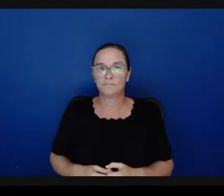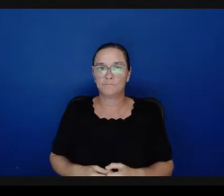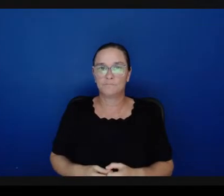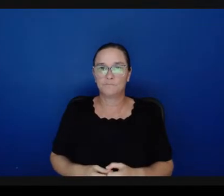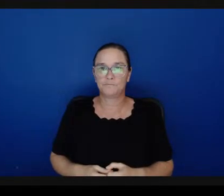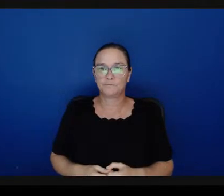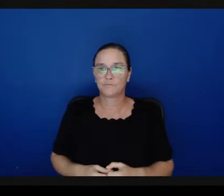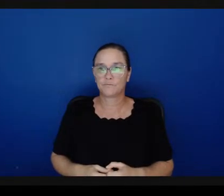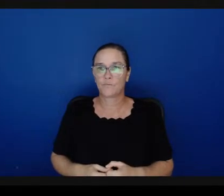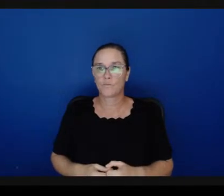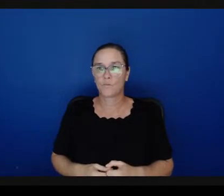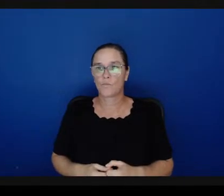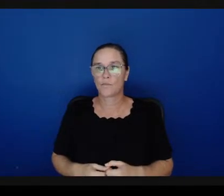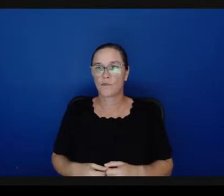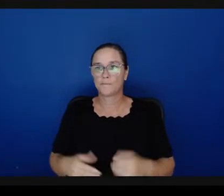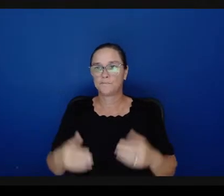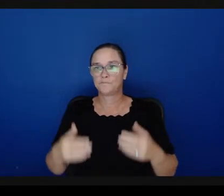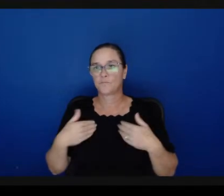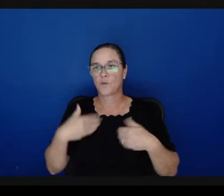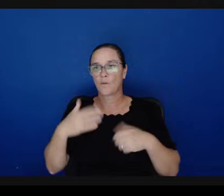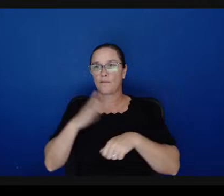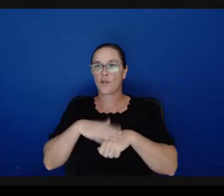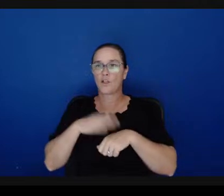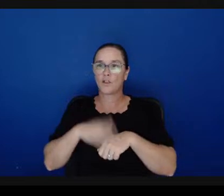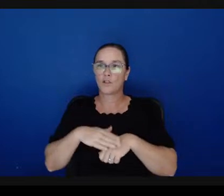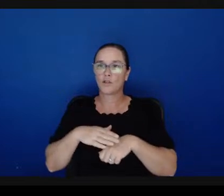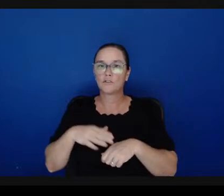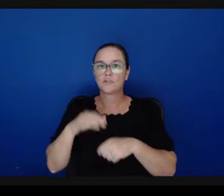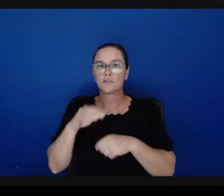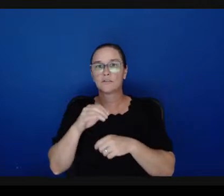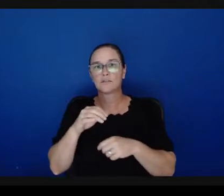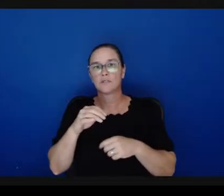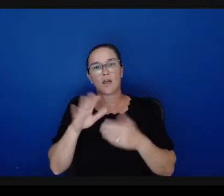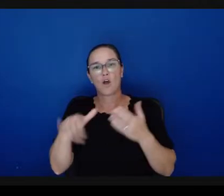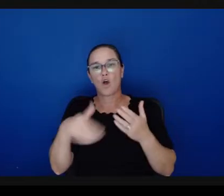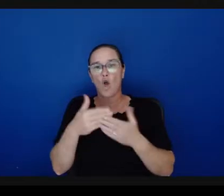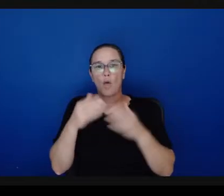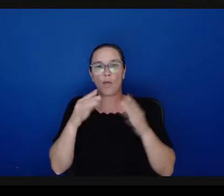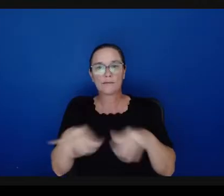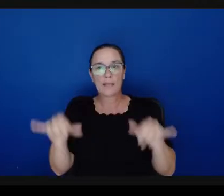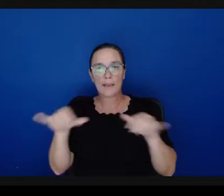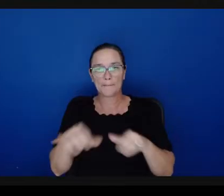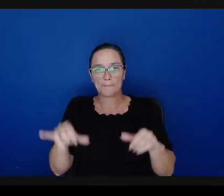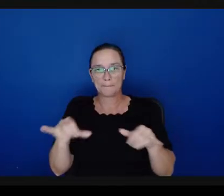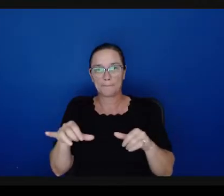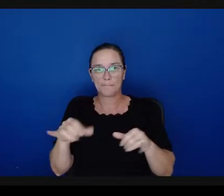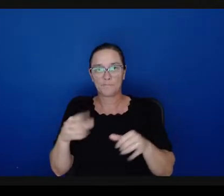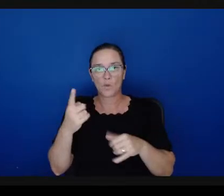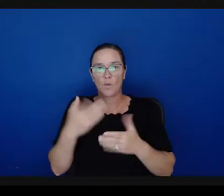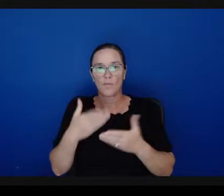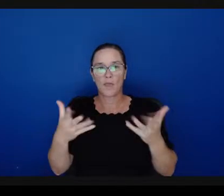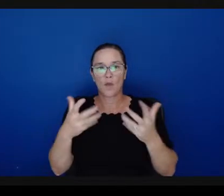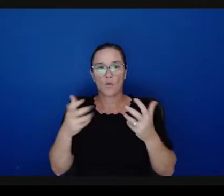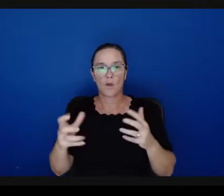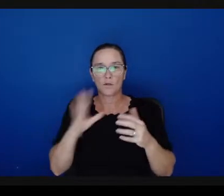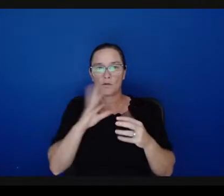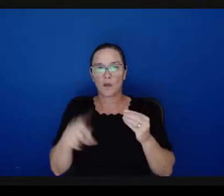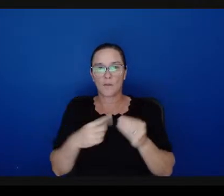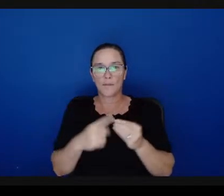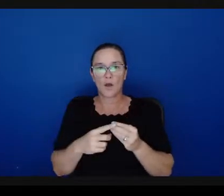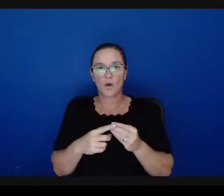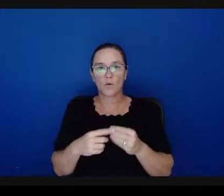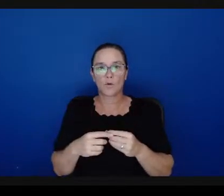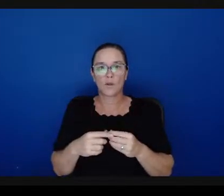Here we go. We do have alerts and conditions still all pretty much the same up there. The one thing I wanted to bring up tonight was with